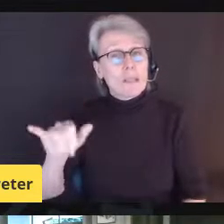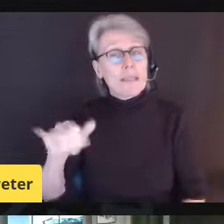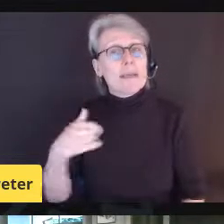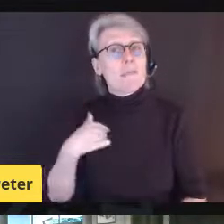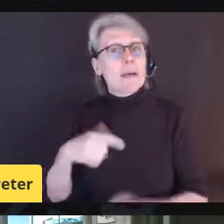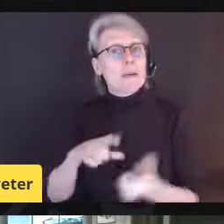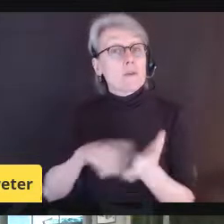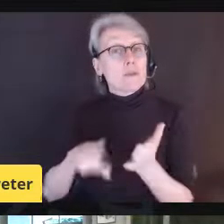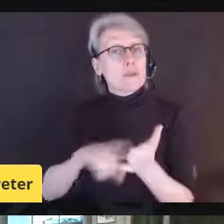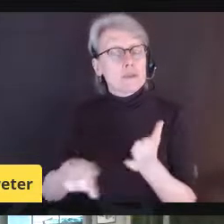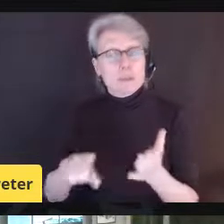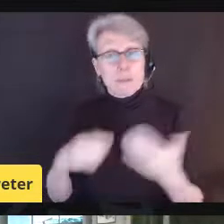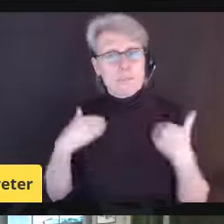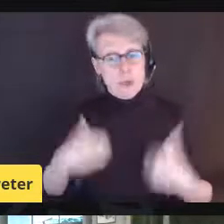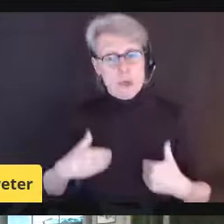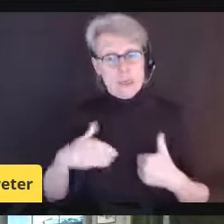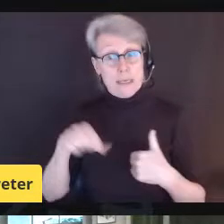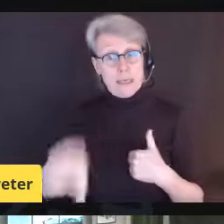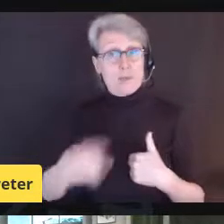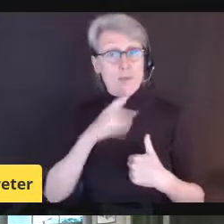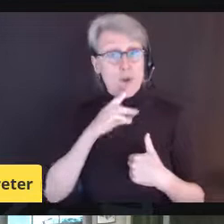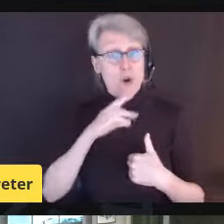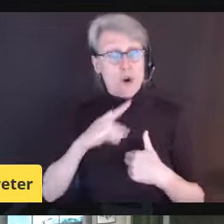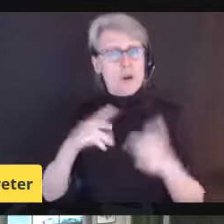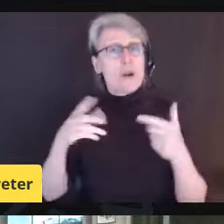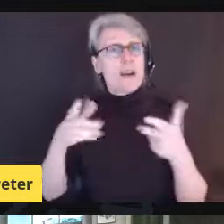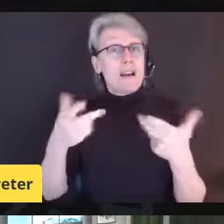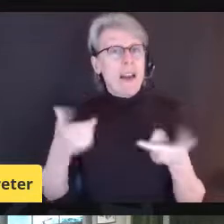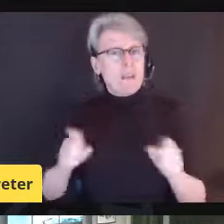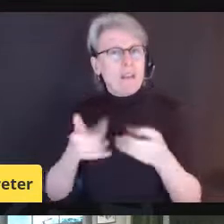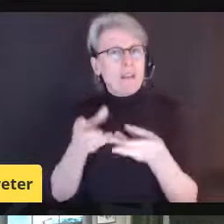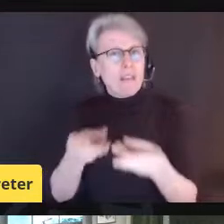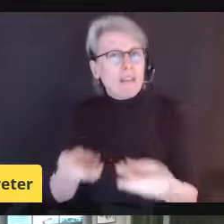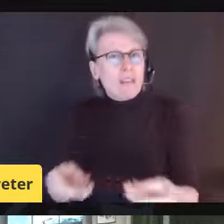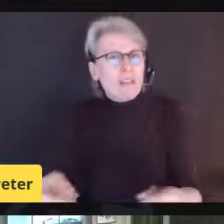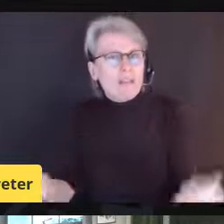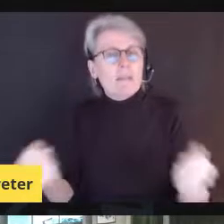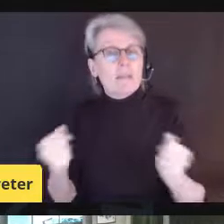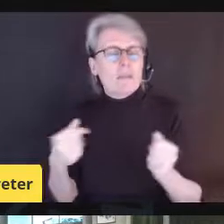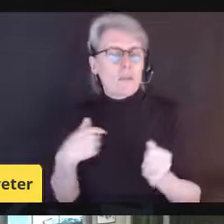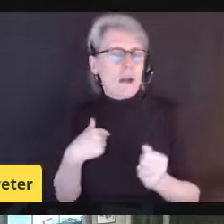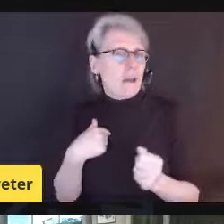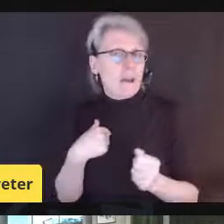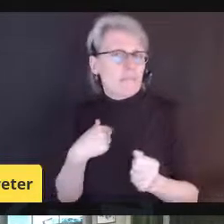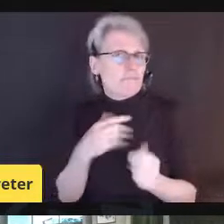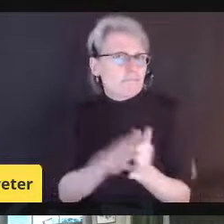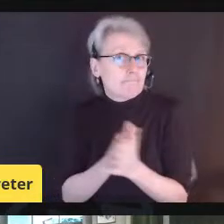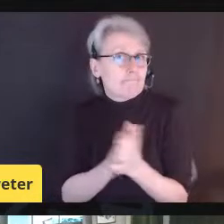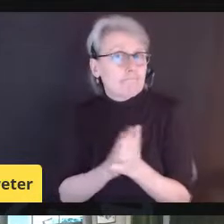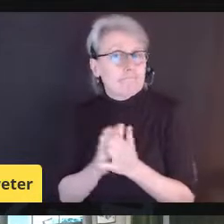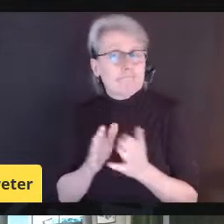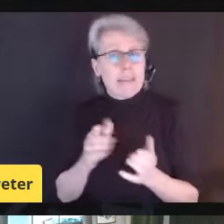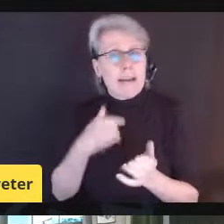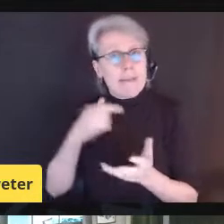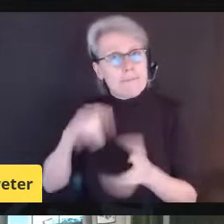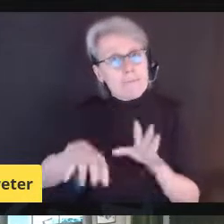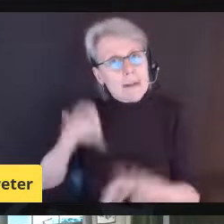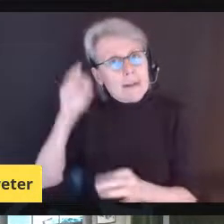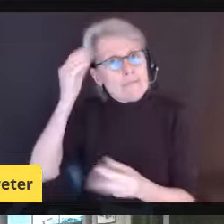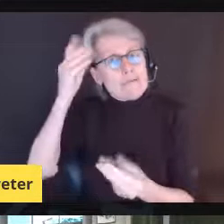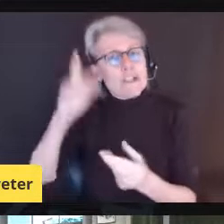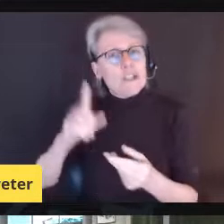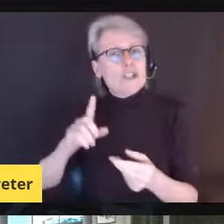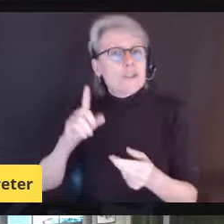decomposition in water. So one of the things that I really like about my work is that I feel like I'm actually producing useful tools and insights